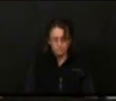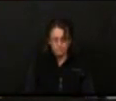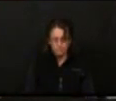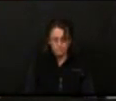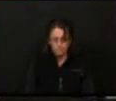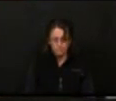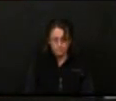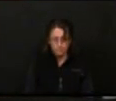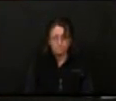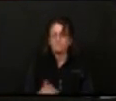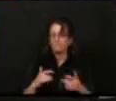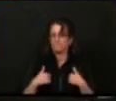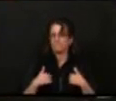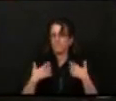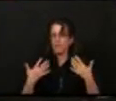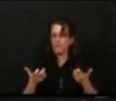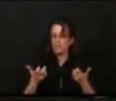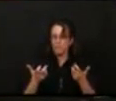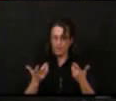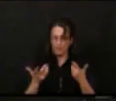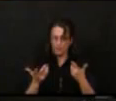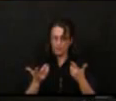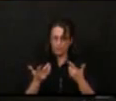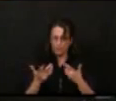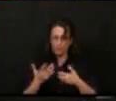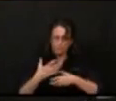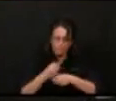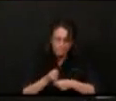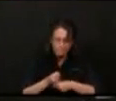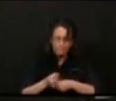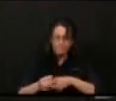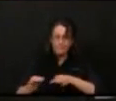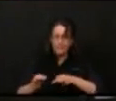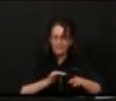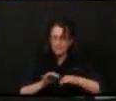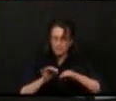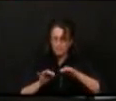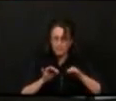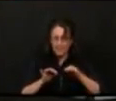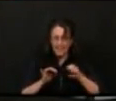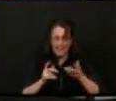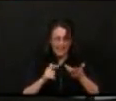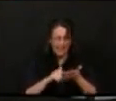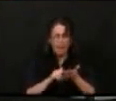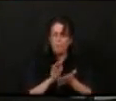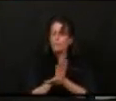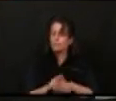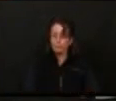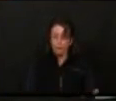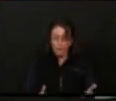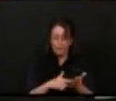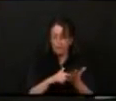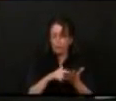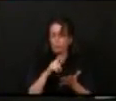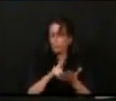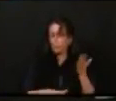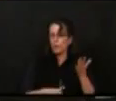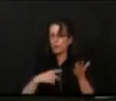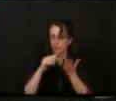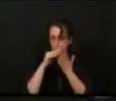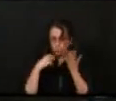of what I've seen in the budget-related materials that have been handed out and what appear to